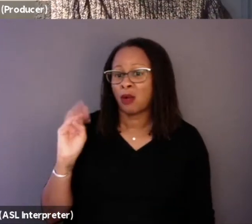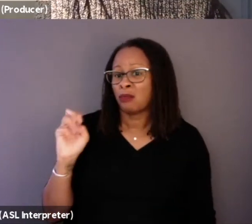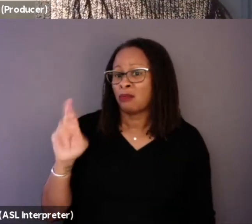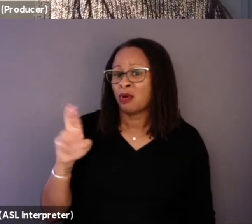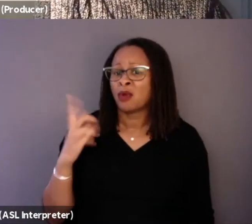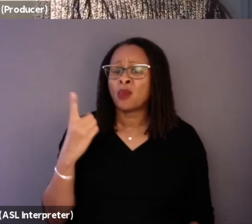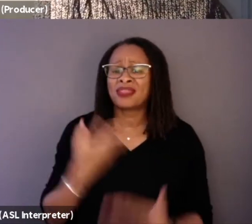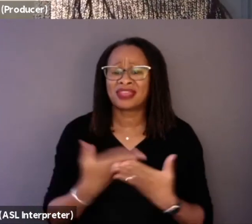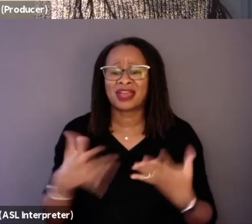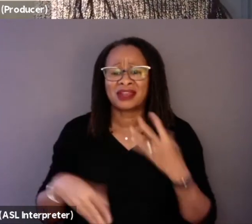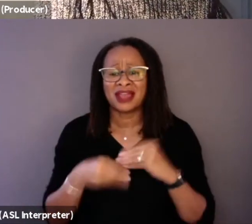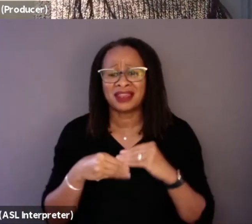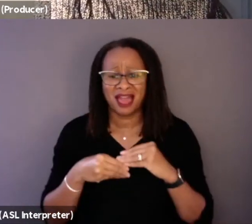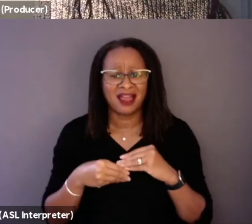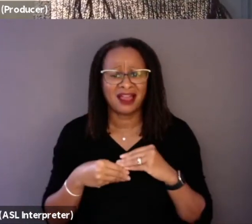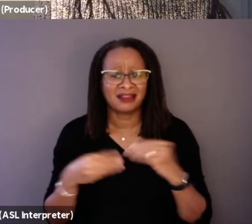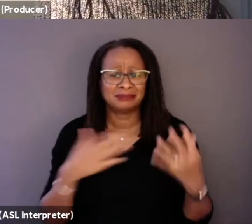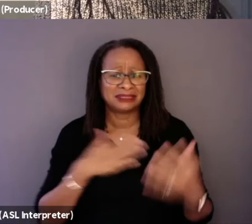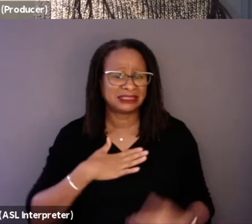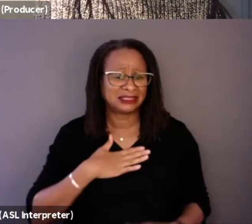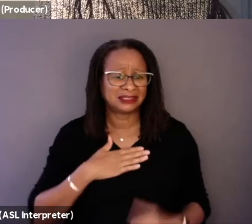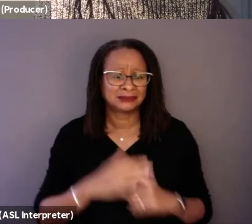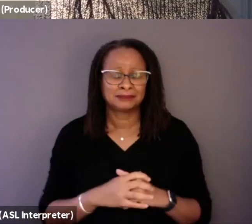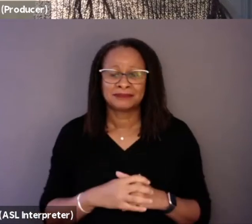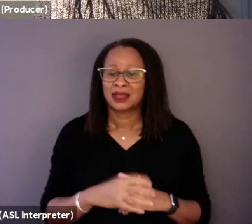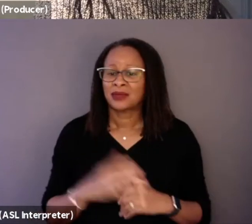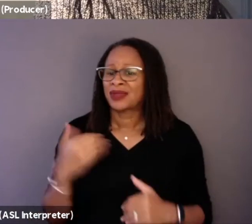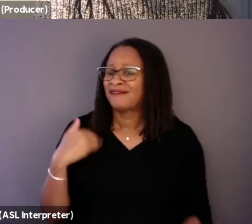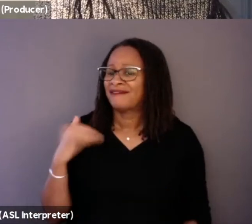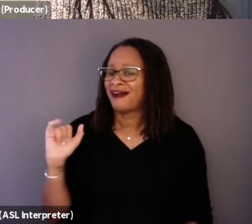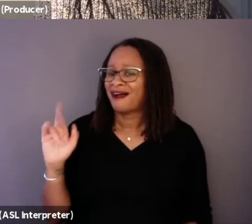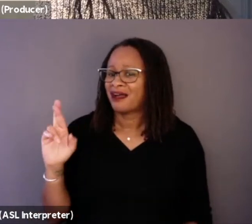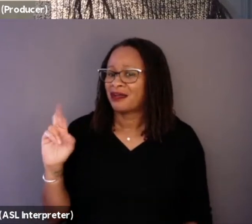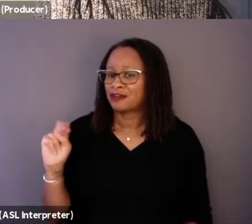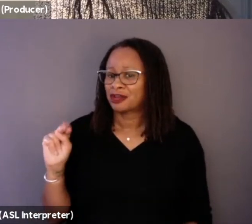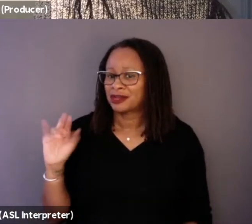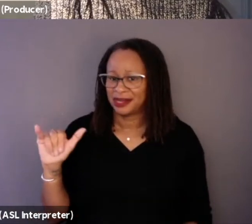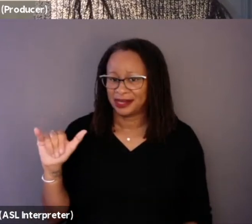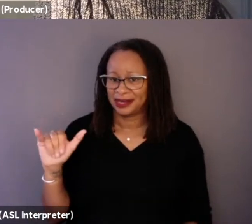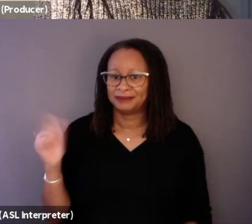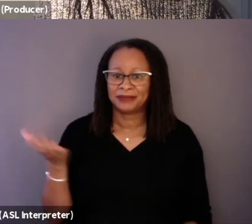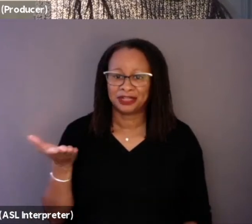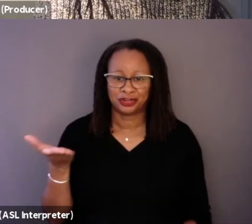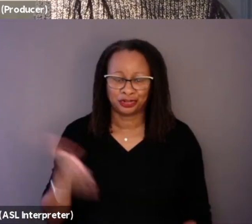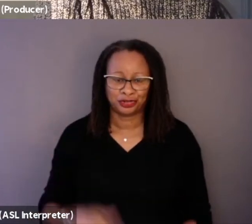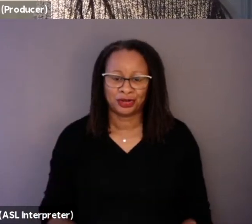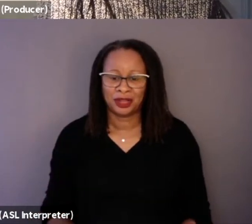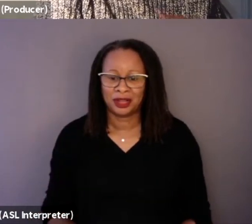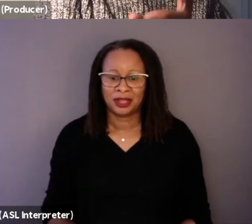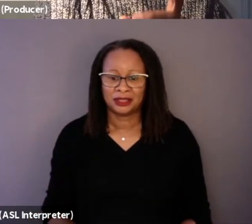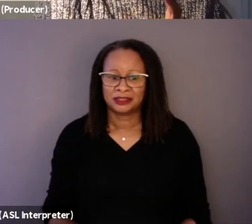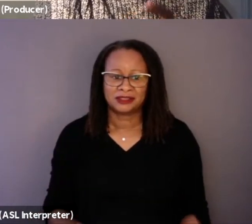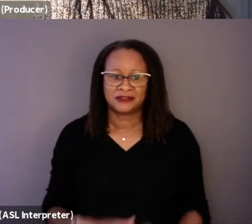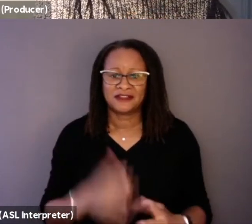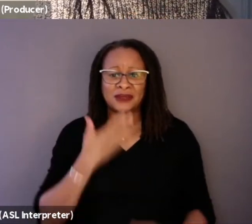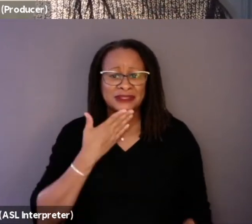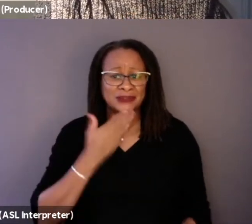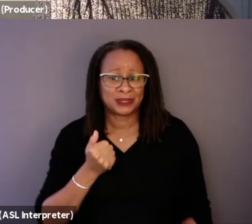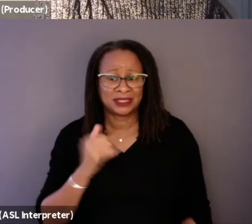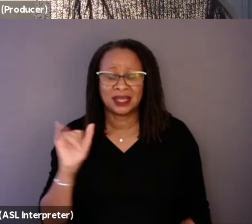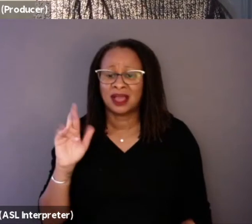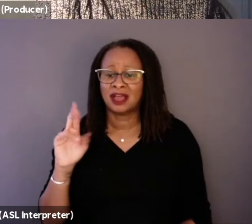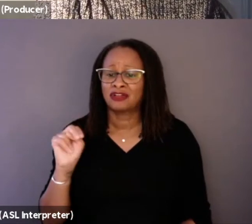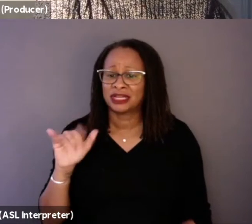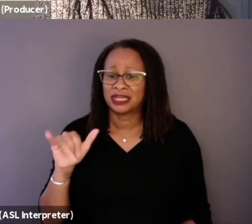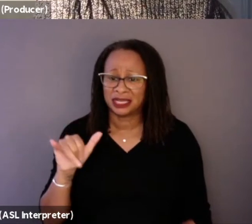this is that there's an irony here, and it's actually quite delicious with regard